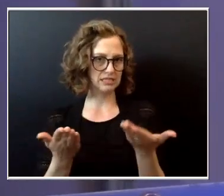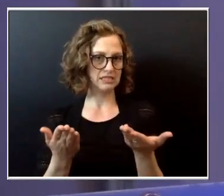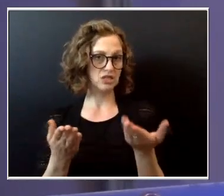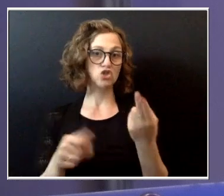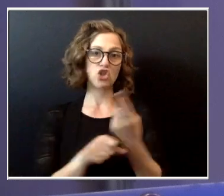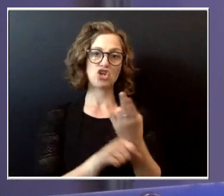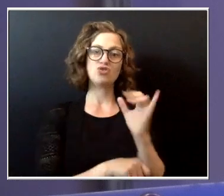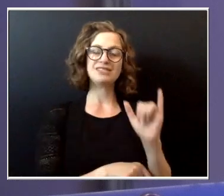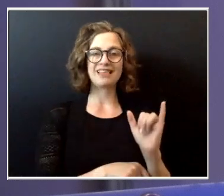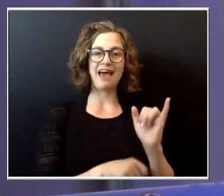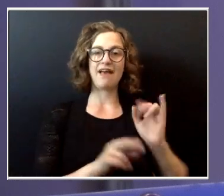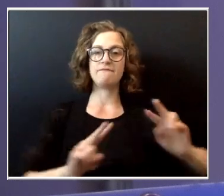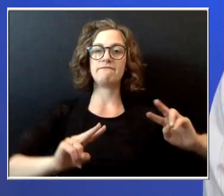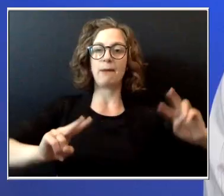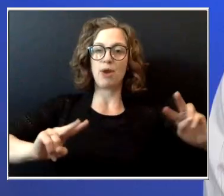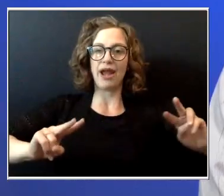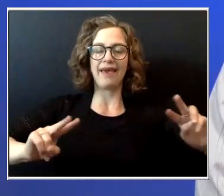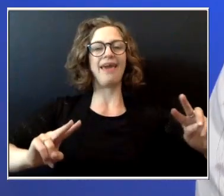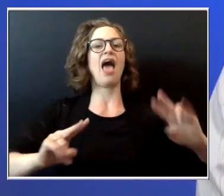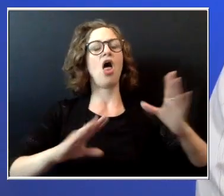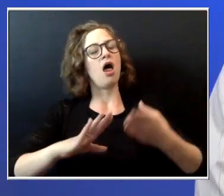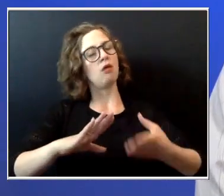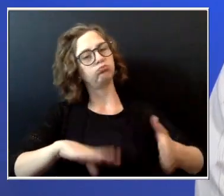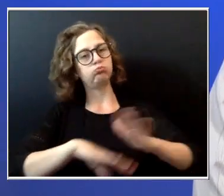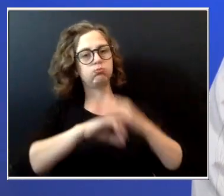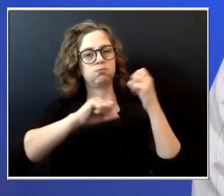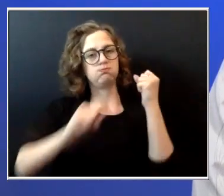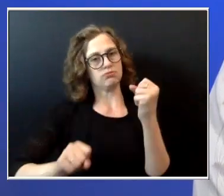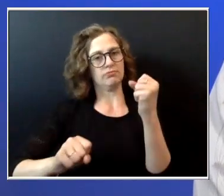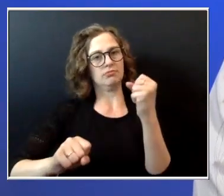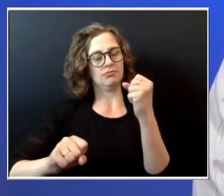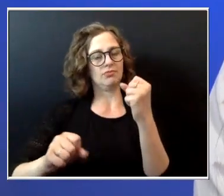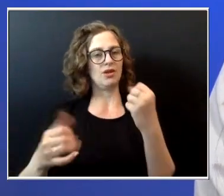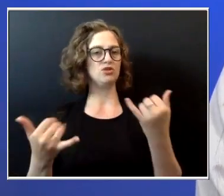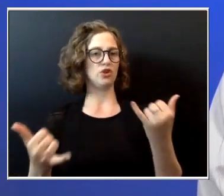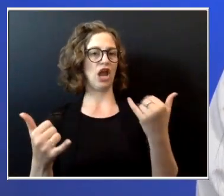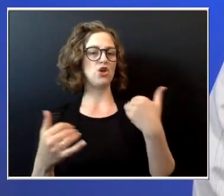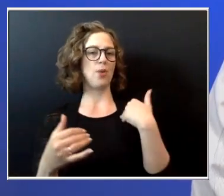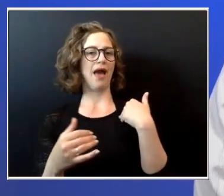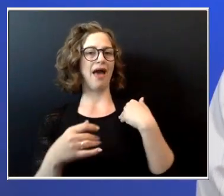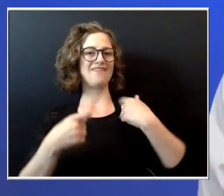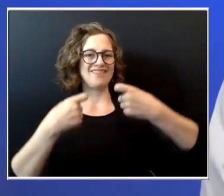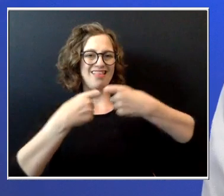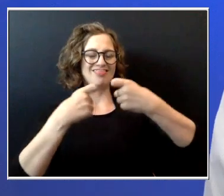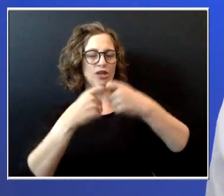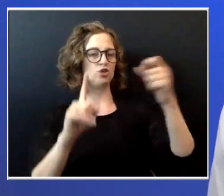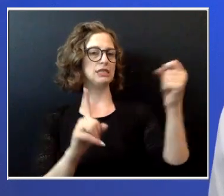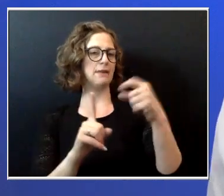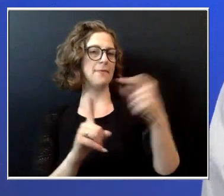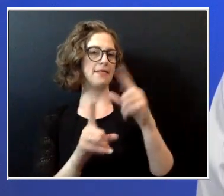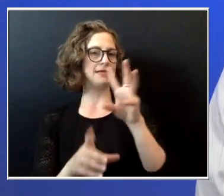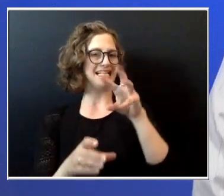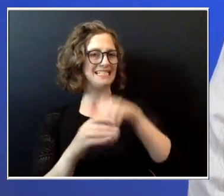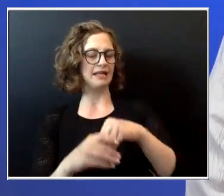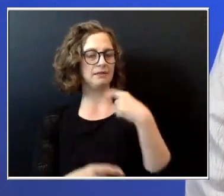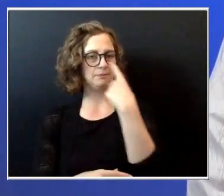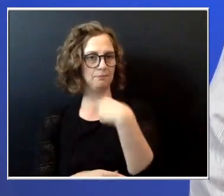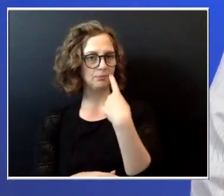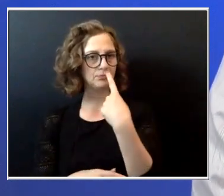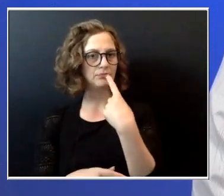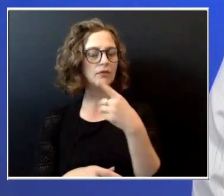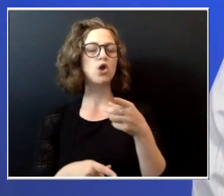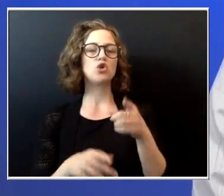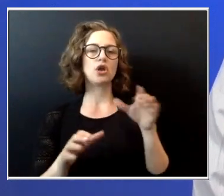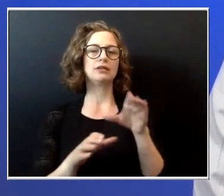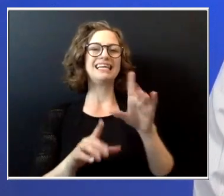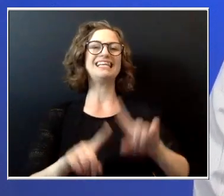up. So now we have electric stimulation in the mouth. So we're activating a different cranial nerve system,